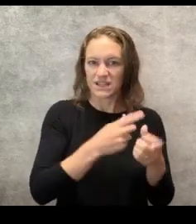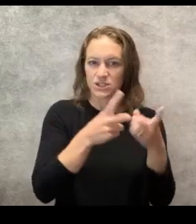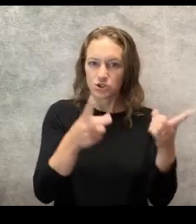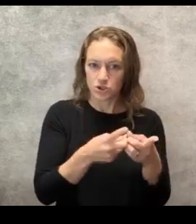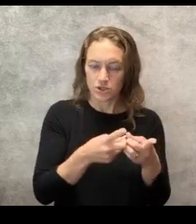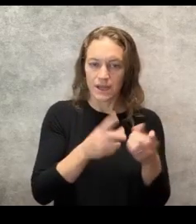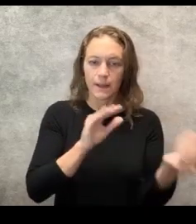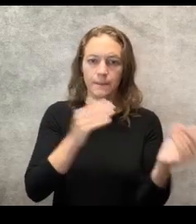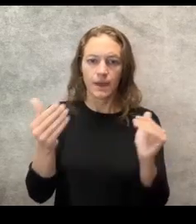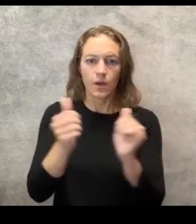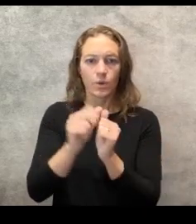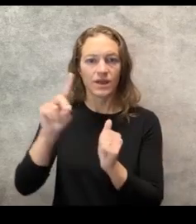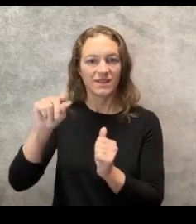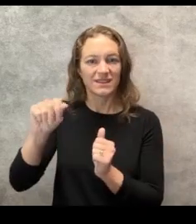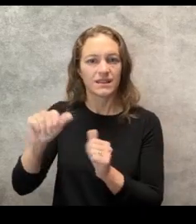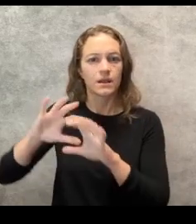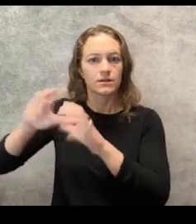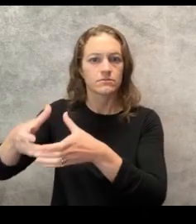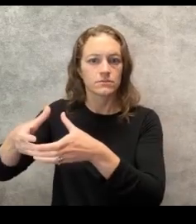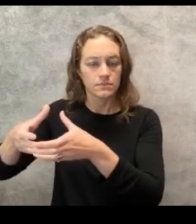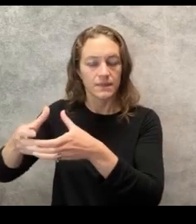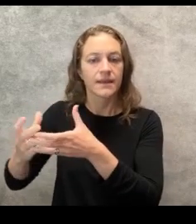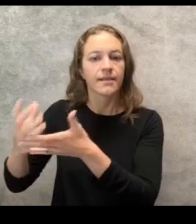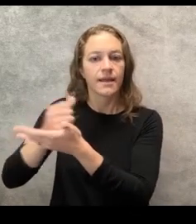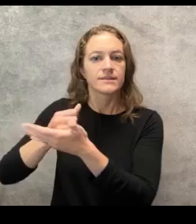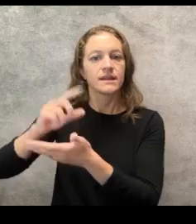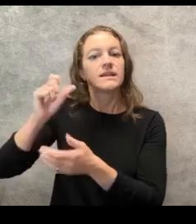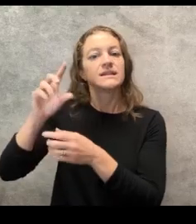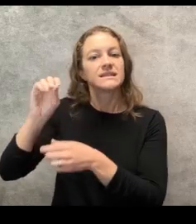set on December 1 of the reporting year.